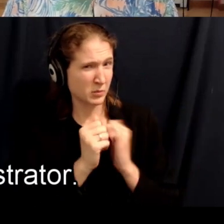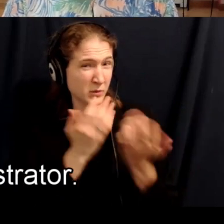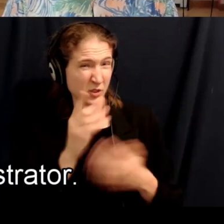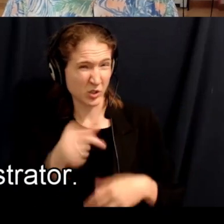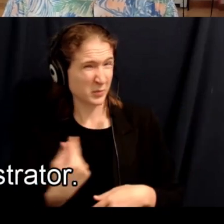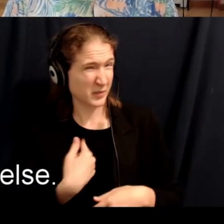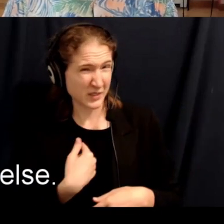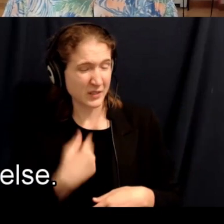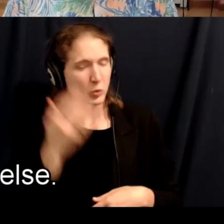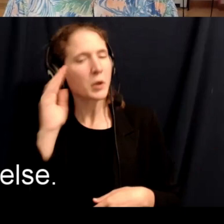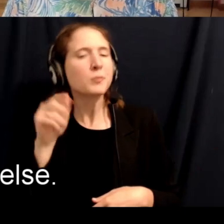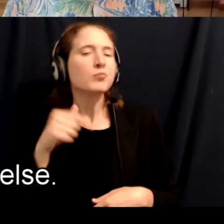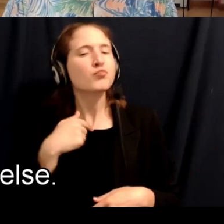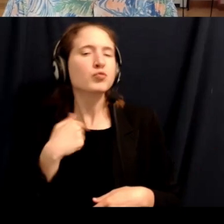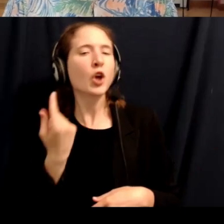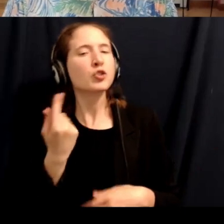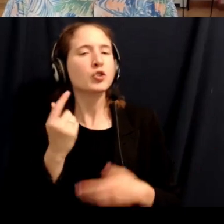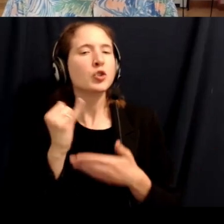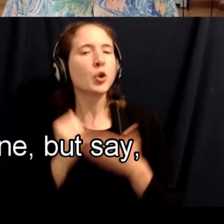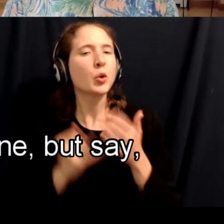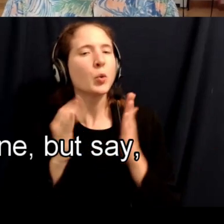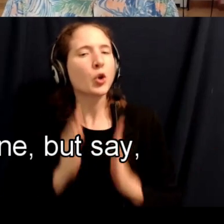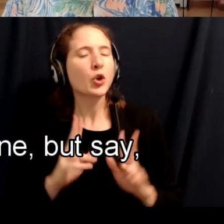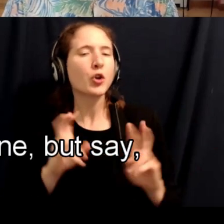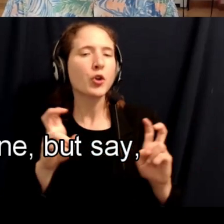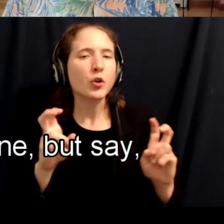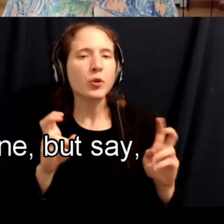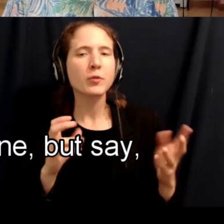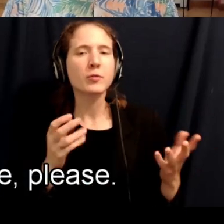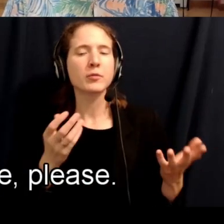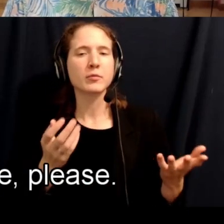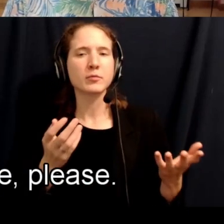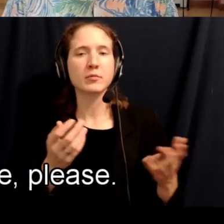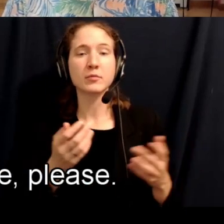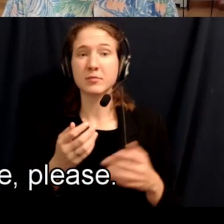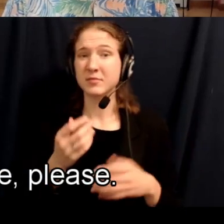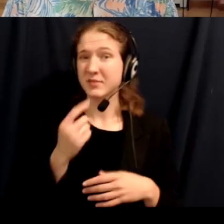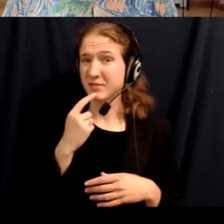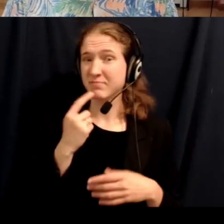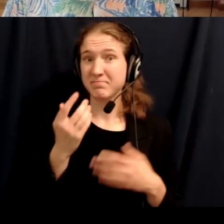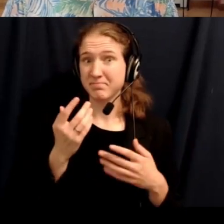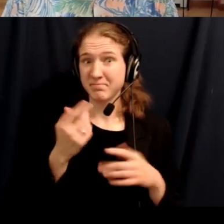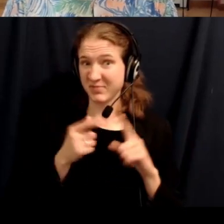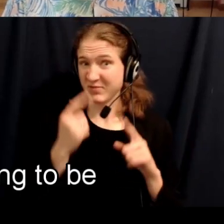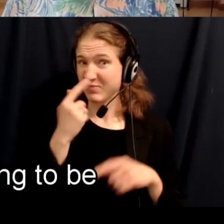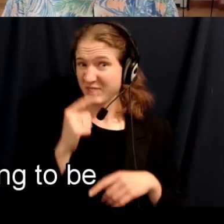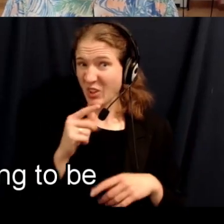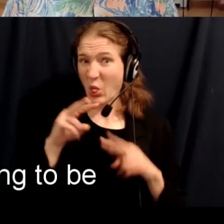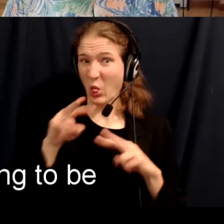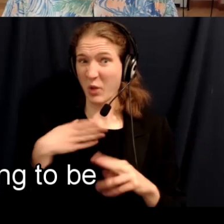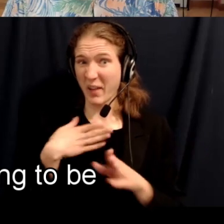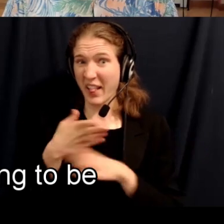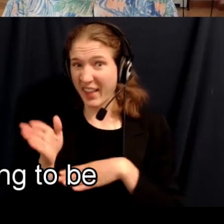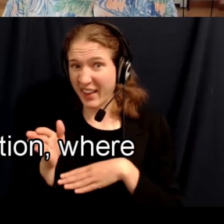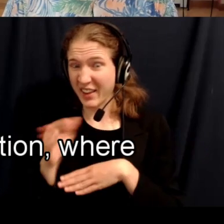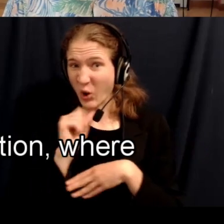know I'm just the illustrator and Right, it's right, not, right. Yeah. Put yourself everybody in your else. lane, but say, will you look from your lane, please? Yes. Right. And it's